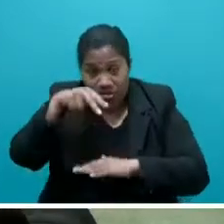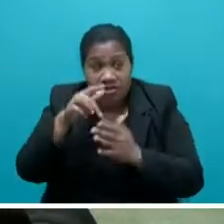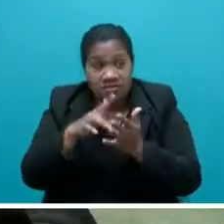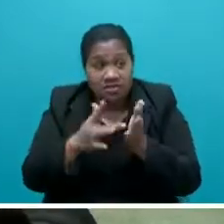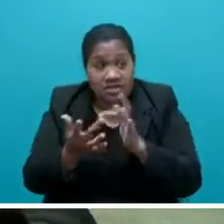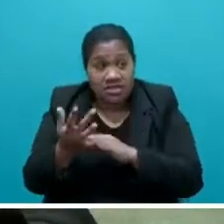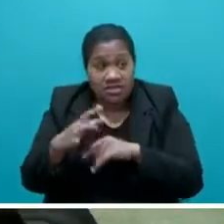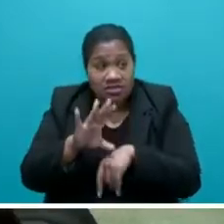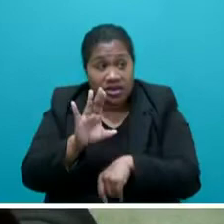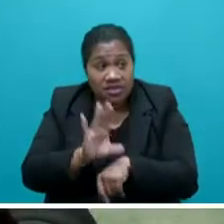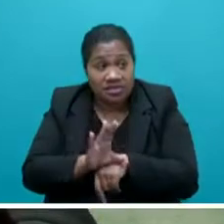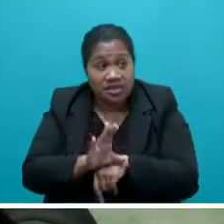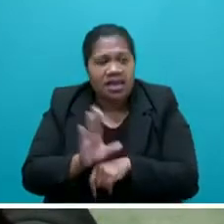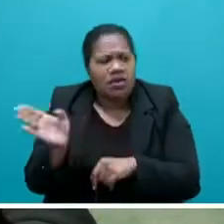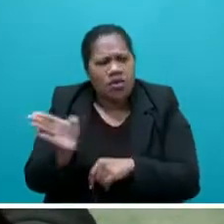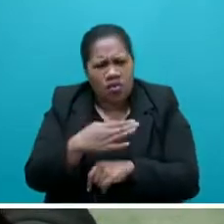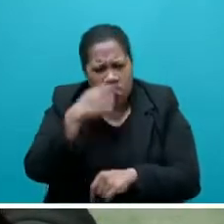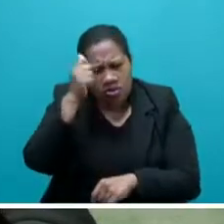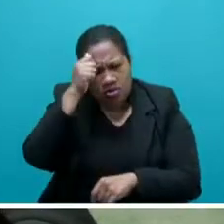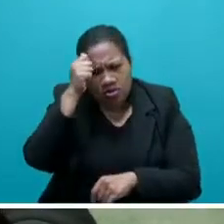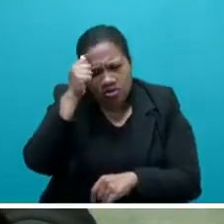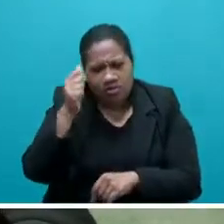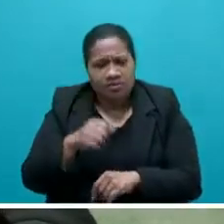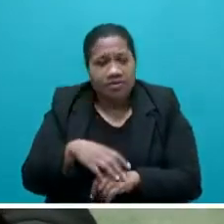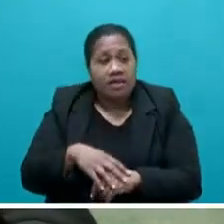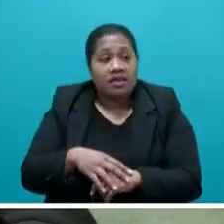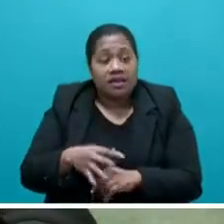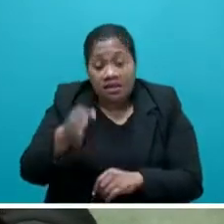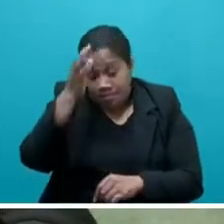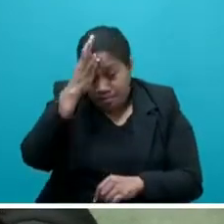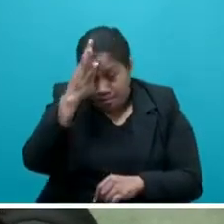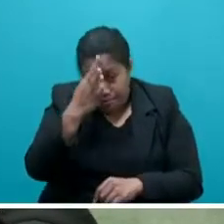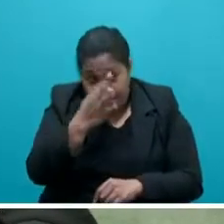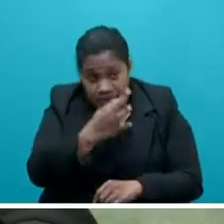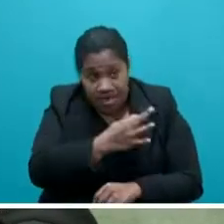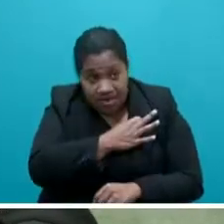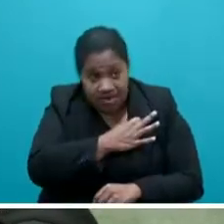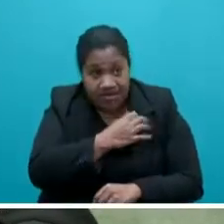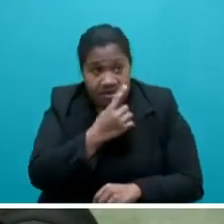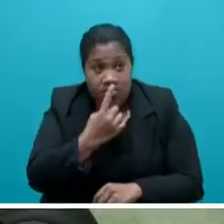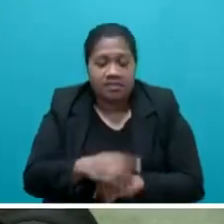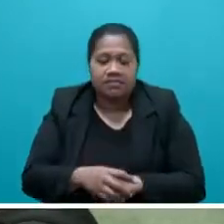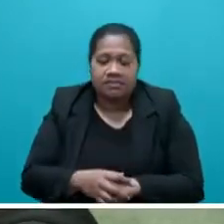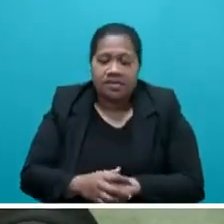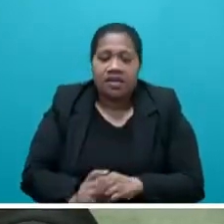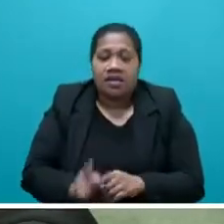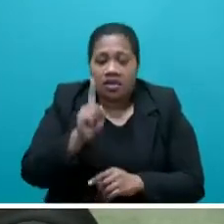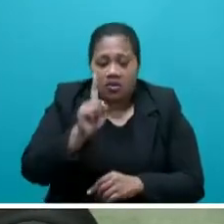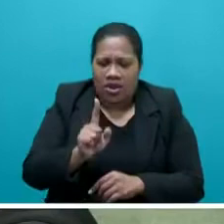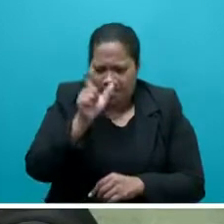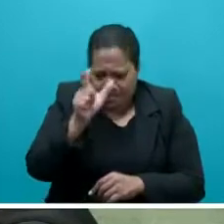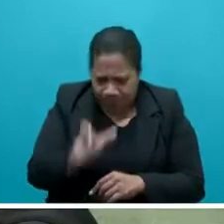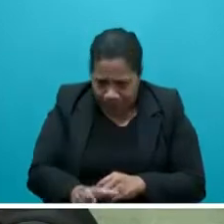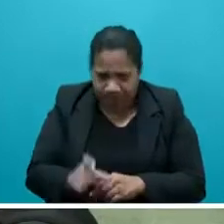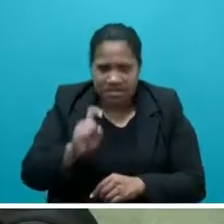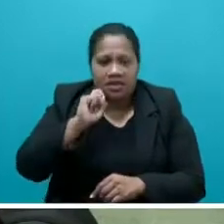everyone, everybody knows that the word belief in one and one person being held accountable for their own sins is what matters.